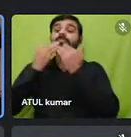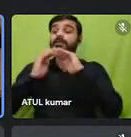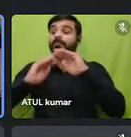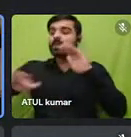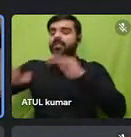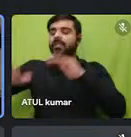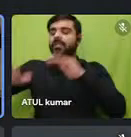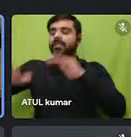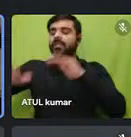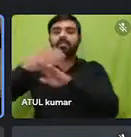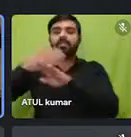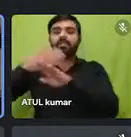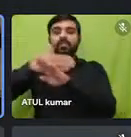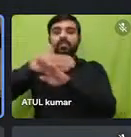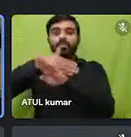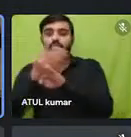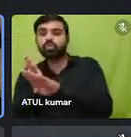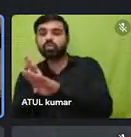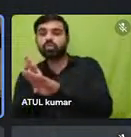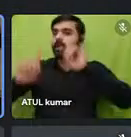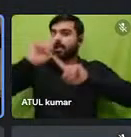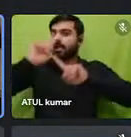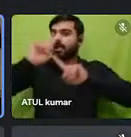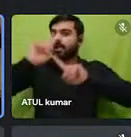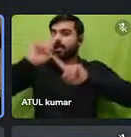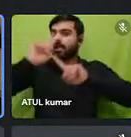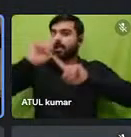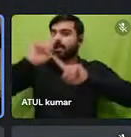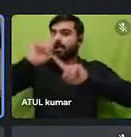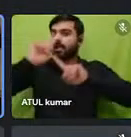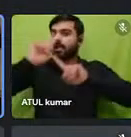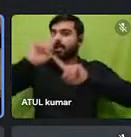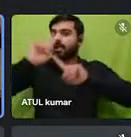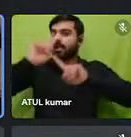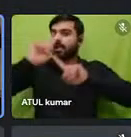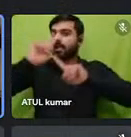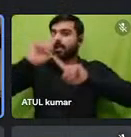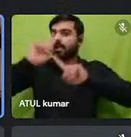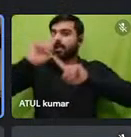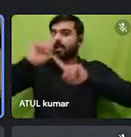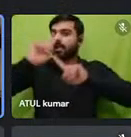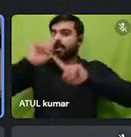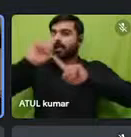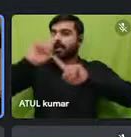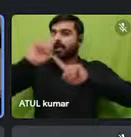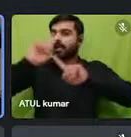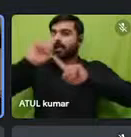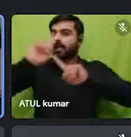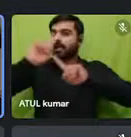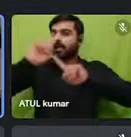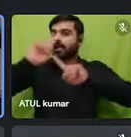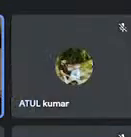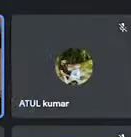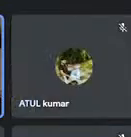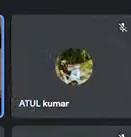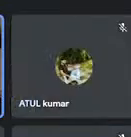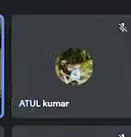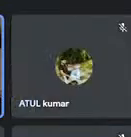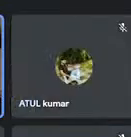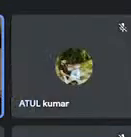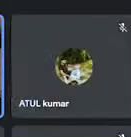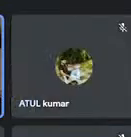in developing gesture, this is often useful as a diagnostic tool to